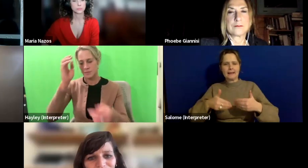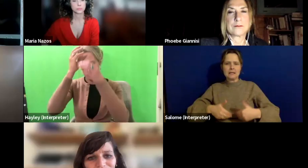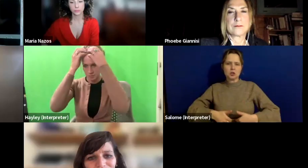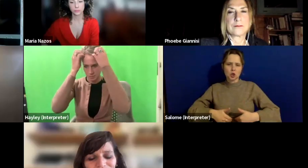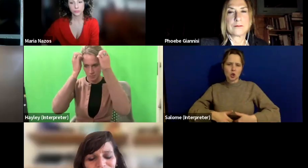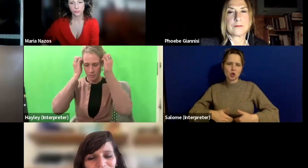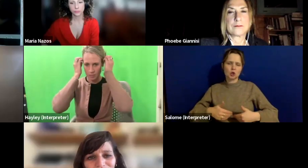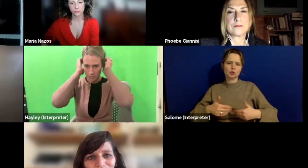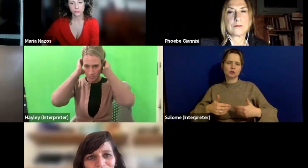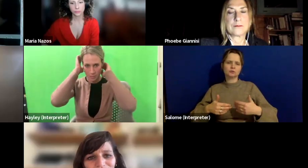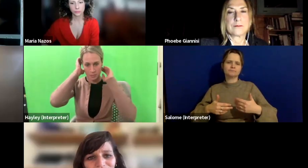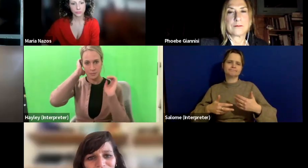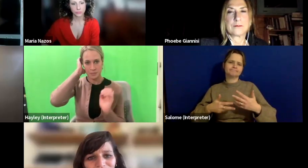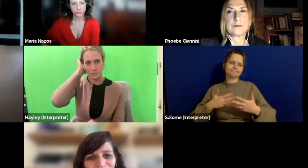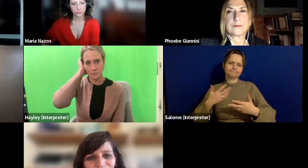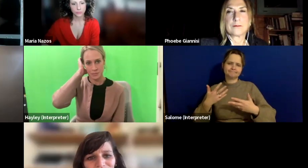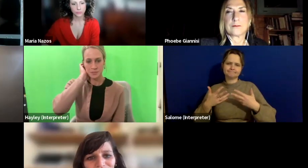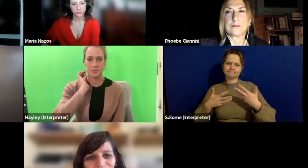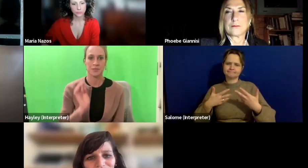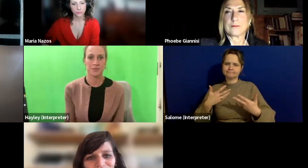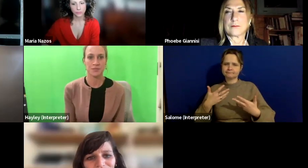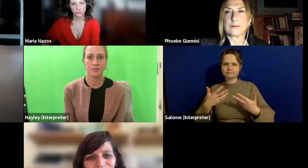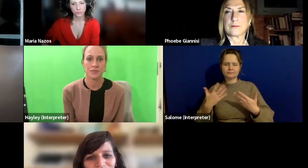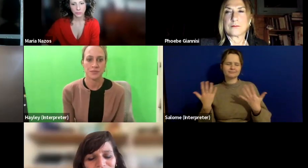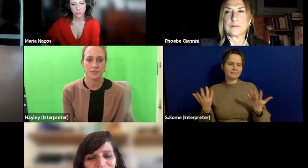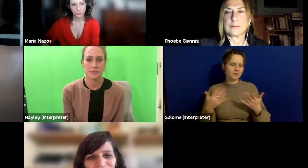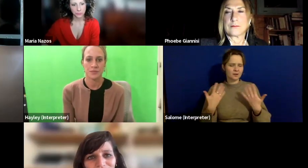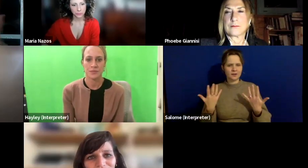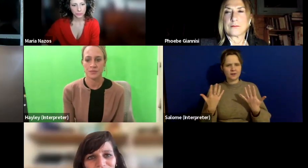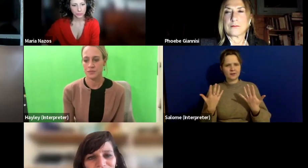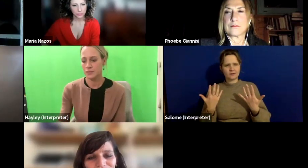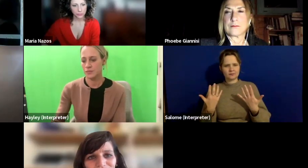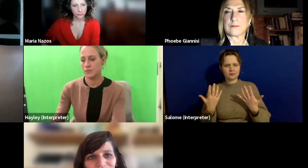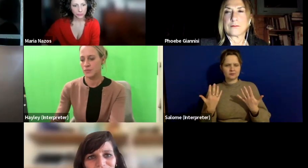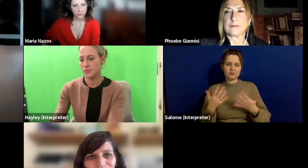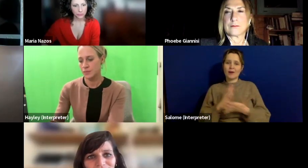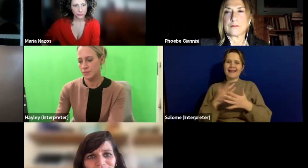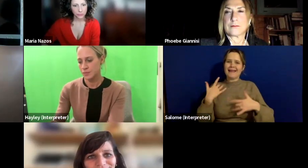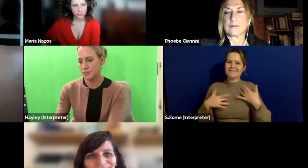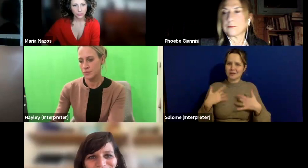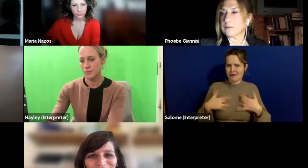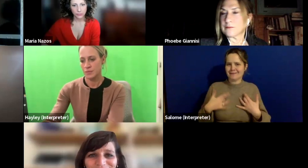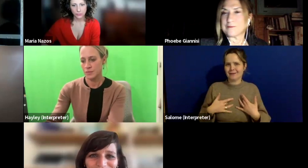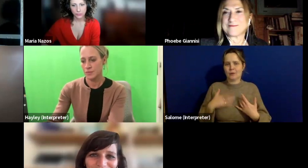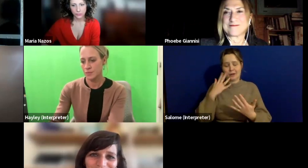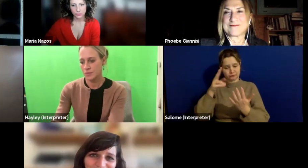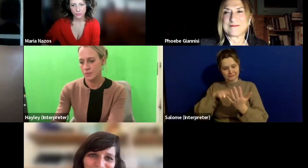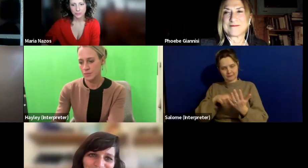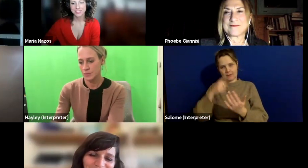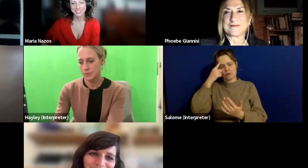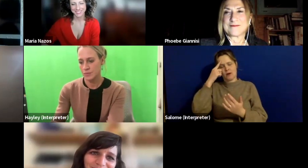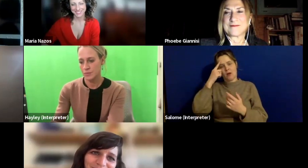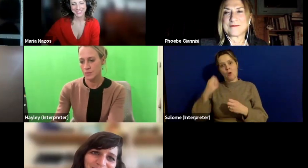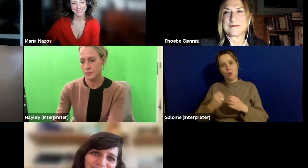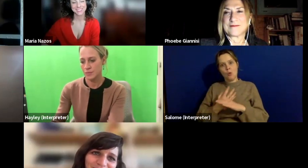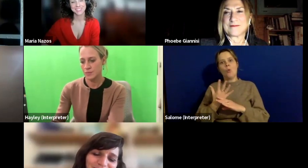rhythm that sort of, it is quite reinvigorating, I have to say, for my